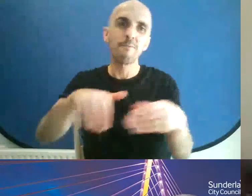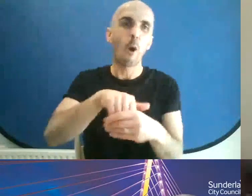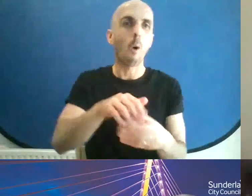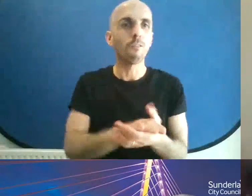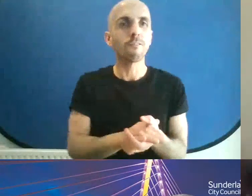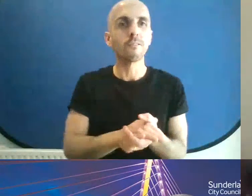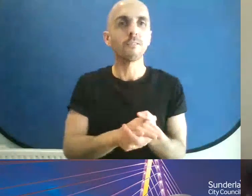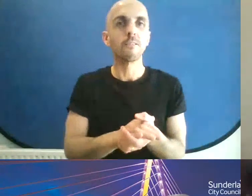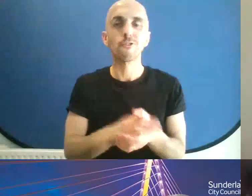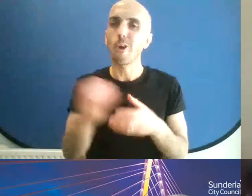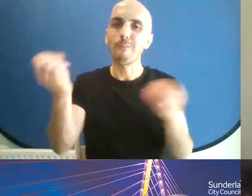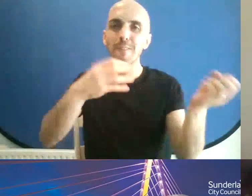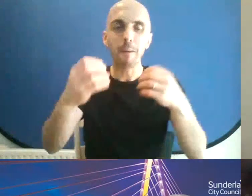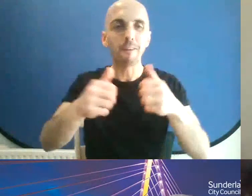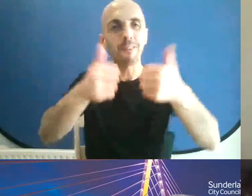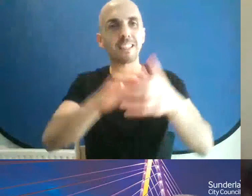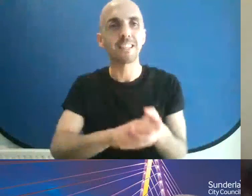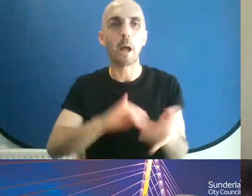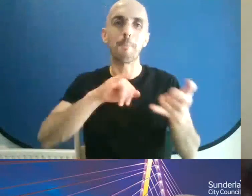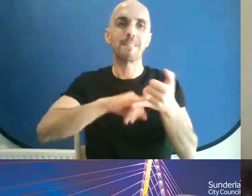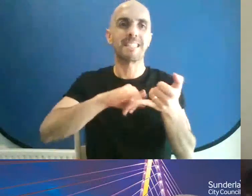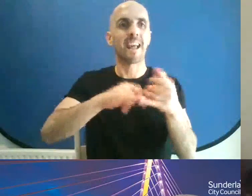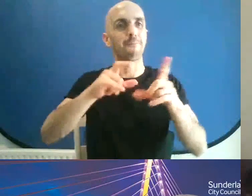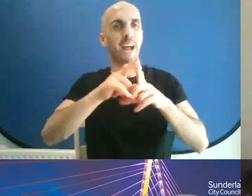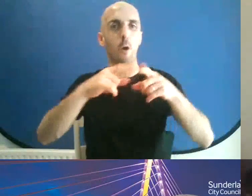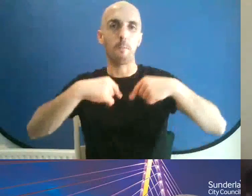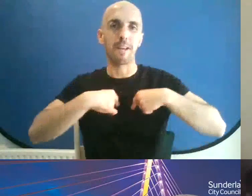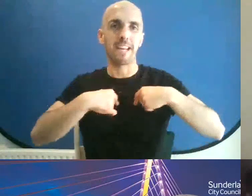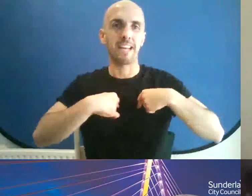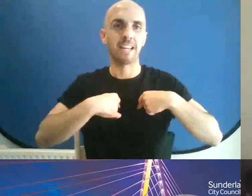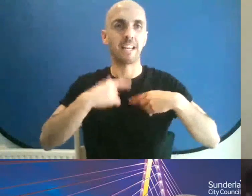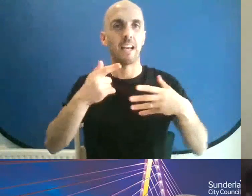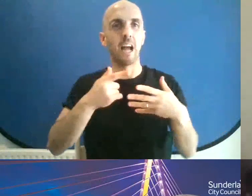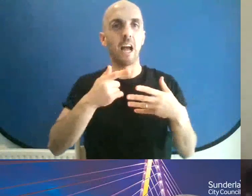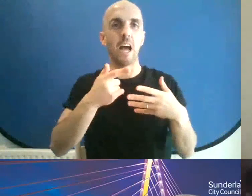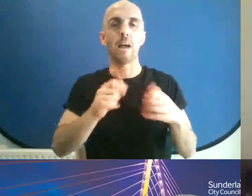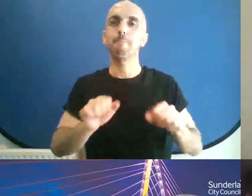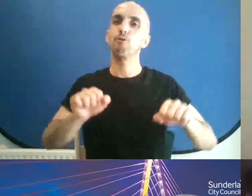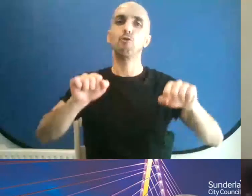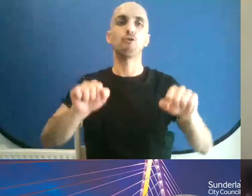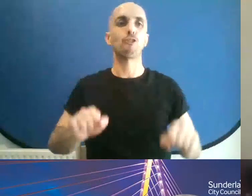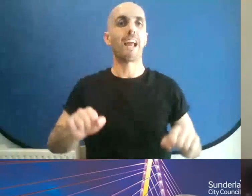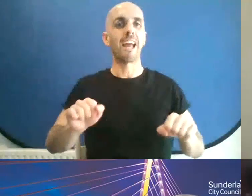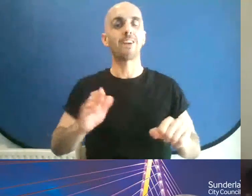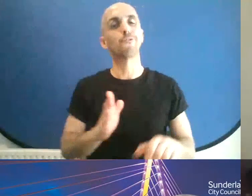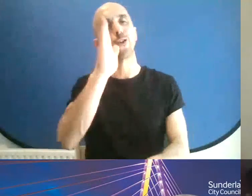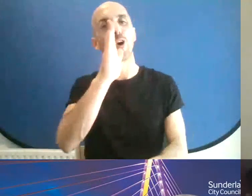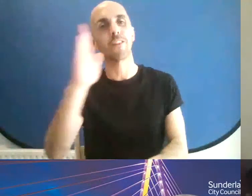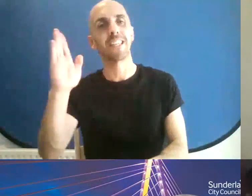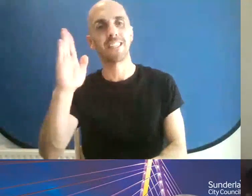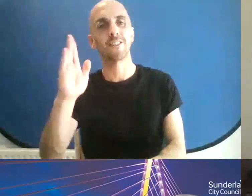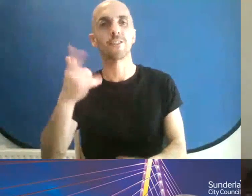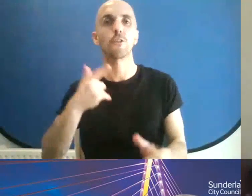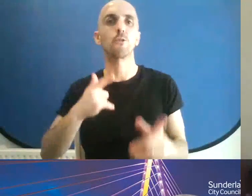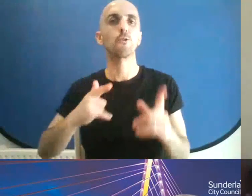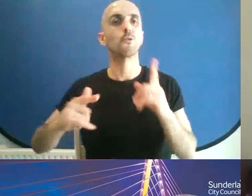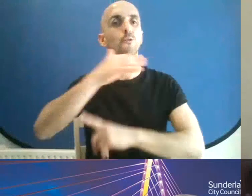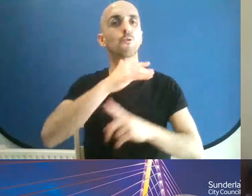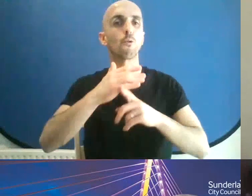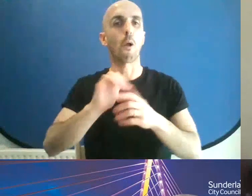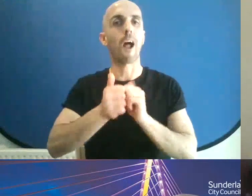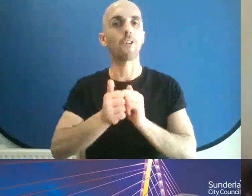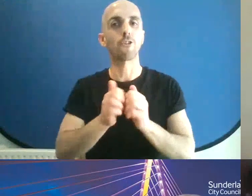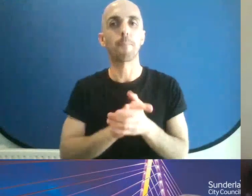I'm the Service Director for Adult Social Care in Gateshead and also chair our North East Social Work Teaching Partnership, which I always have to get a bit of a mention in